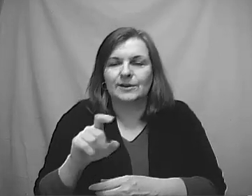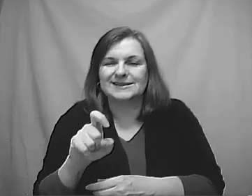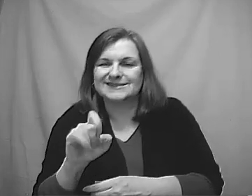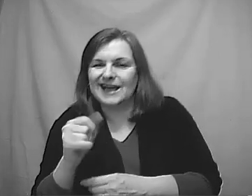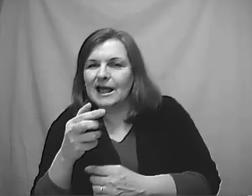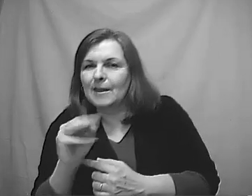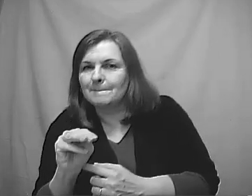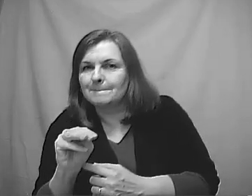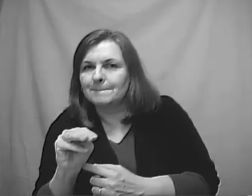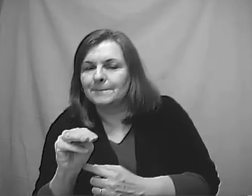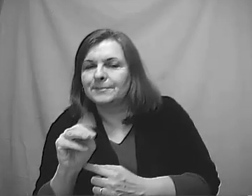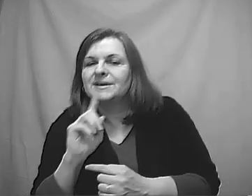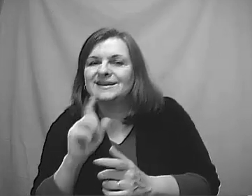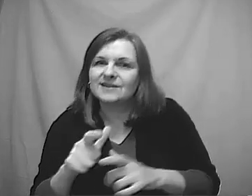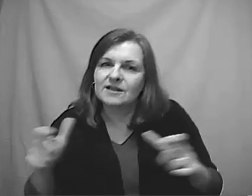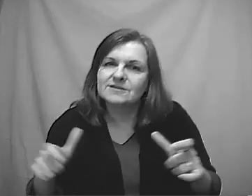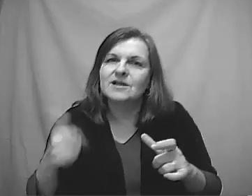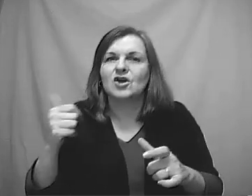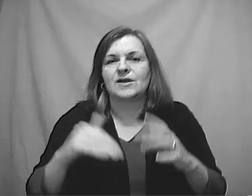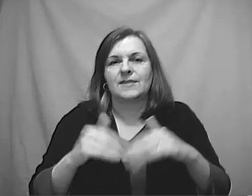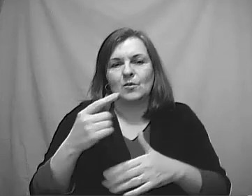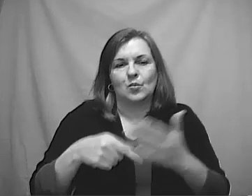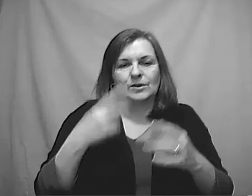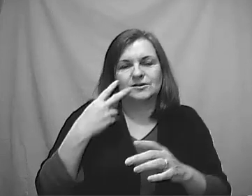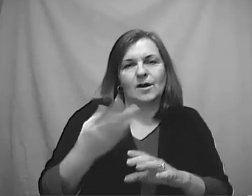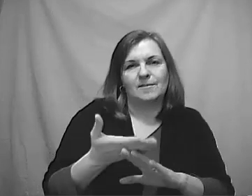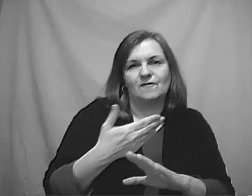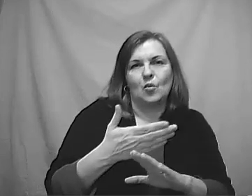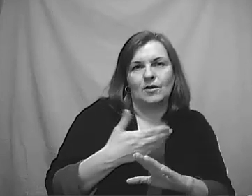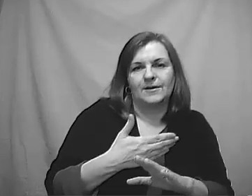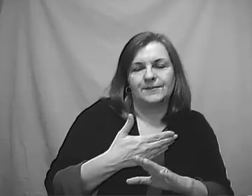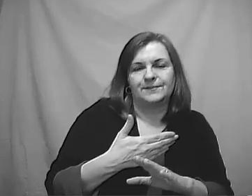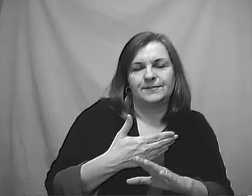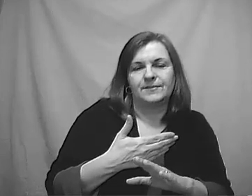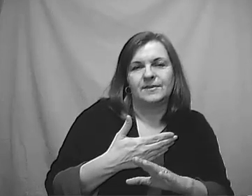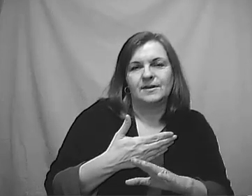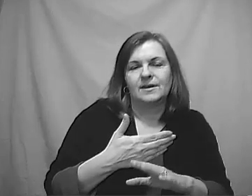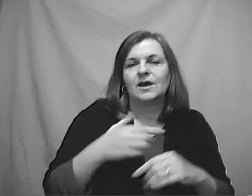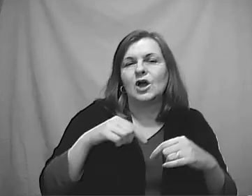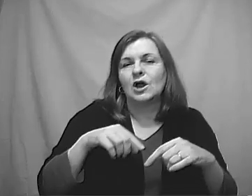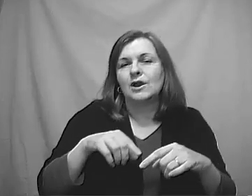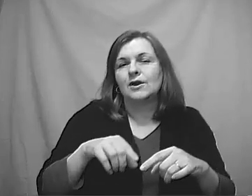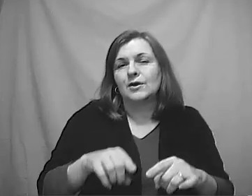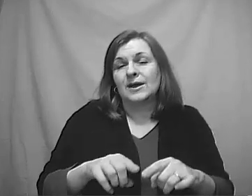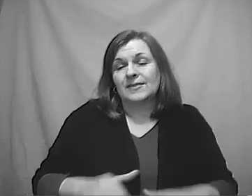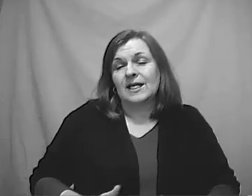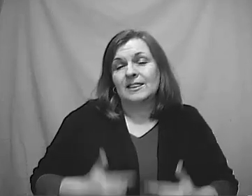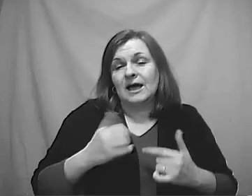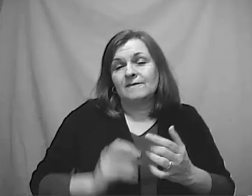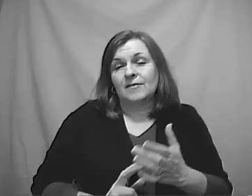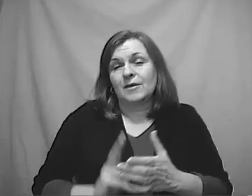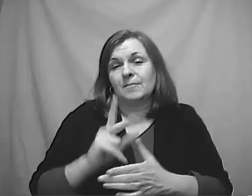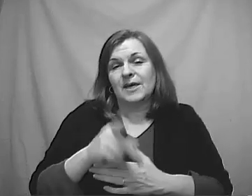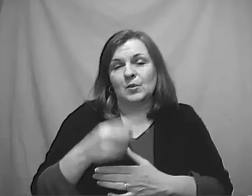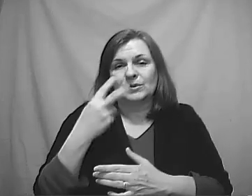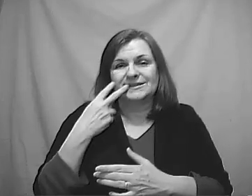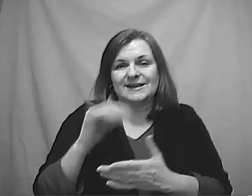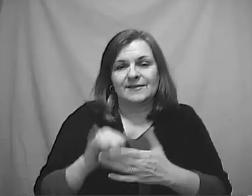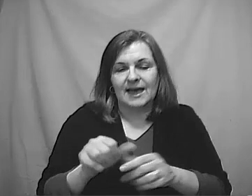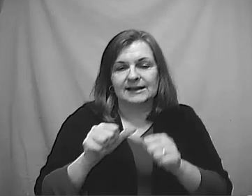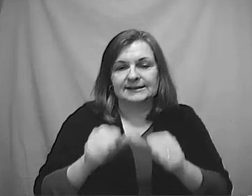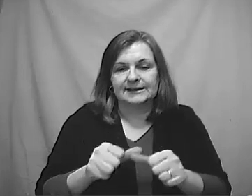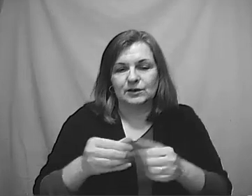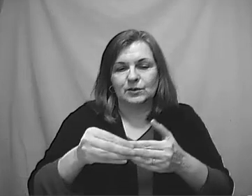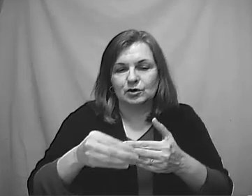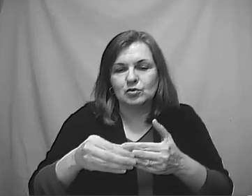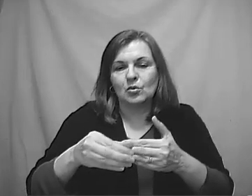that secondary xylem is much larger than what we originally saw. And throughout the course of a plant's life, we're